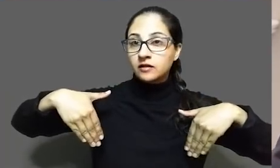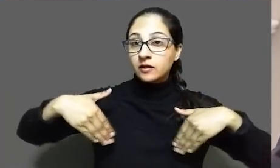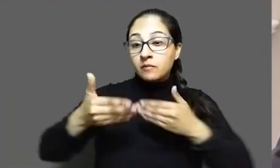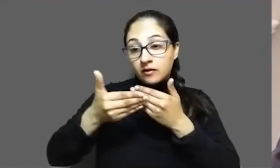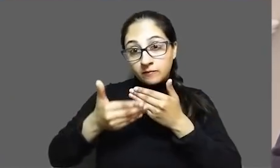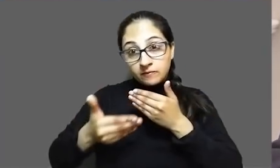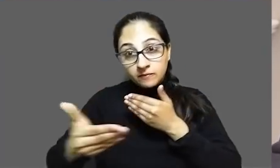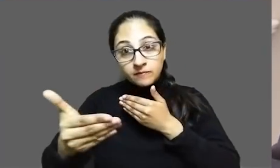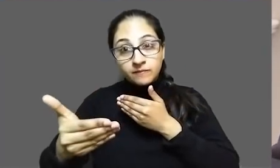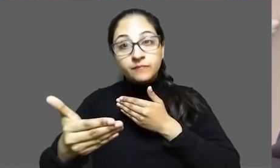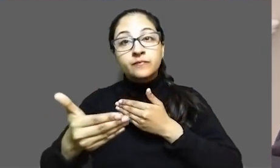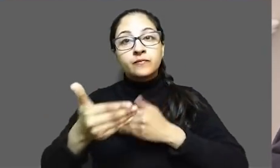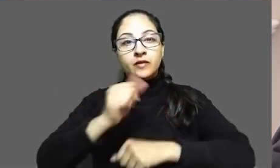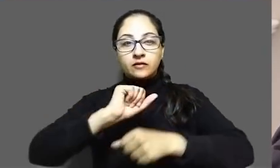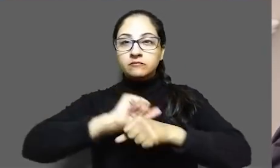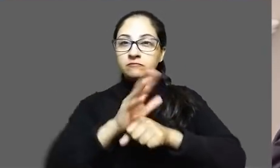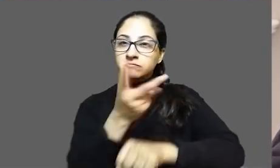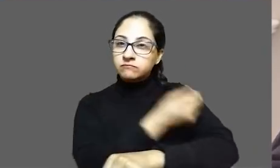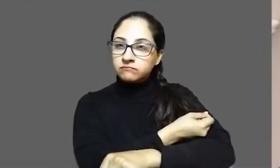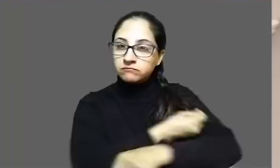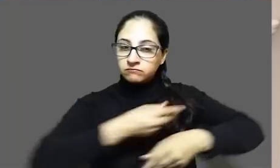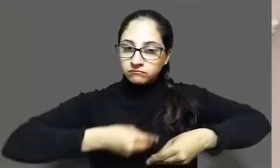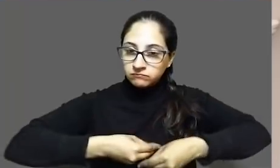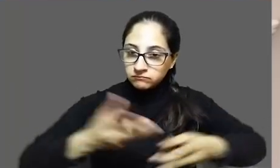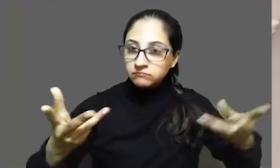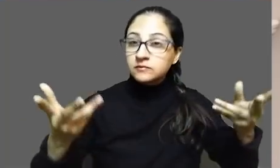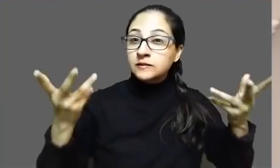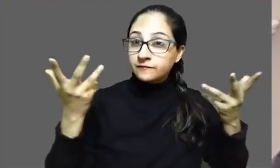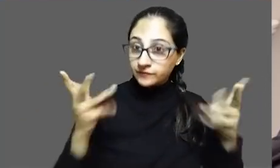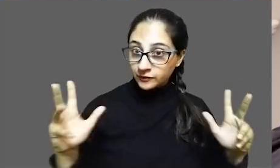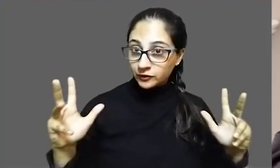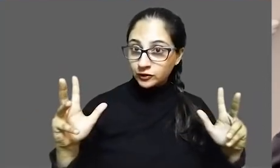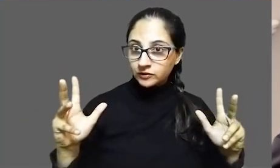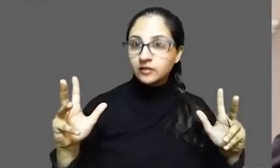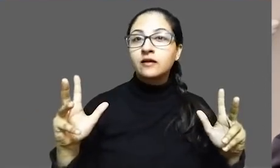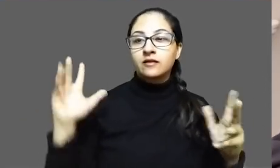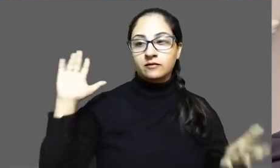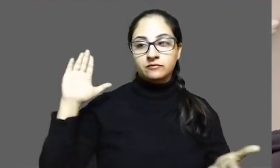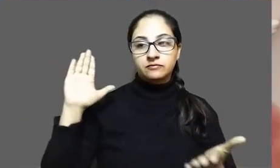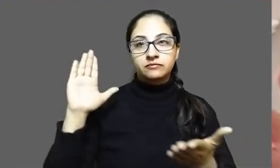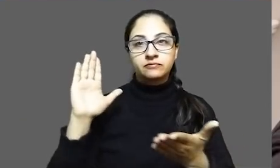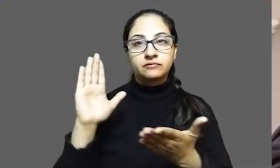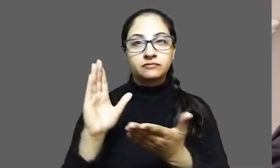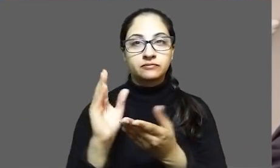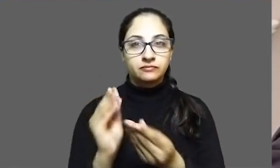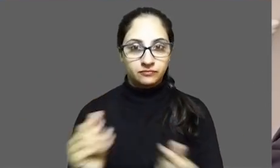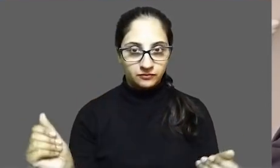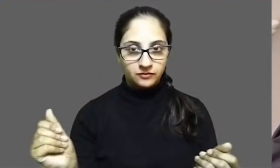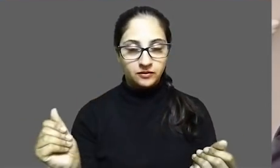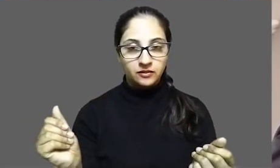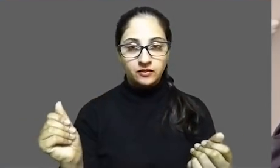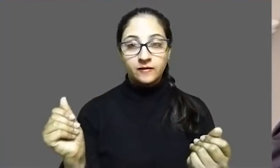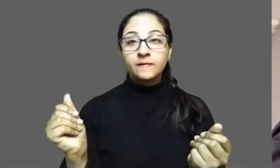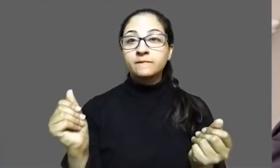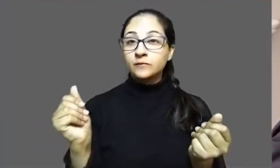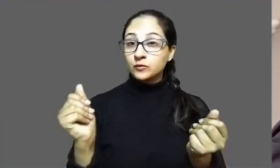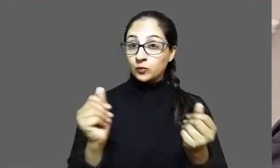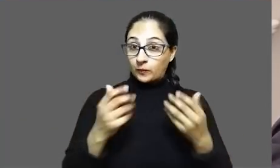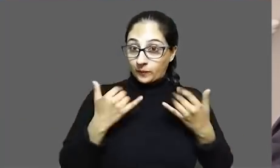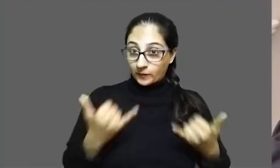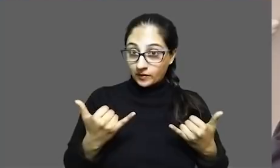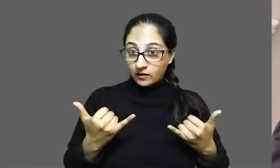away from completion of immunizations in Canada, and therefore too close to let down our